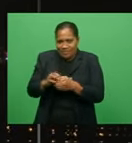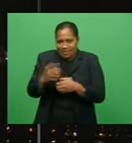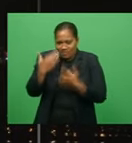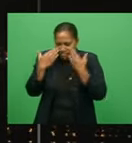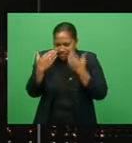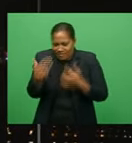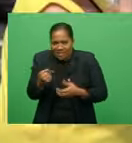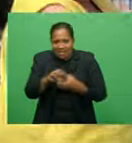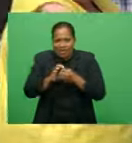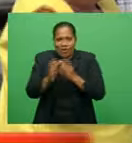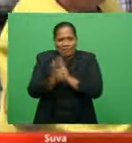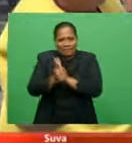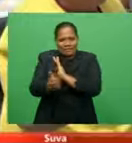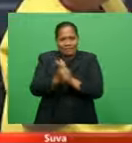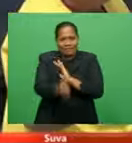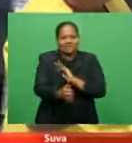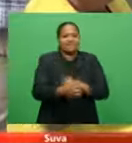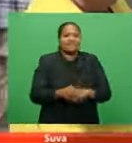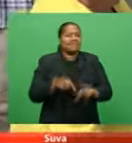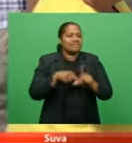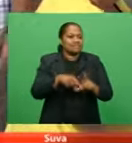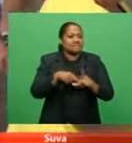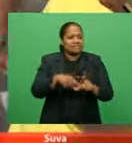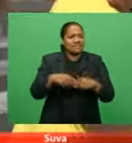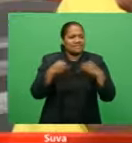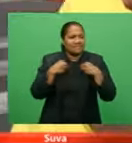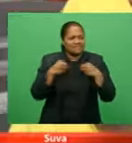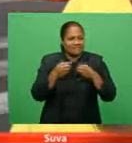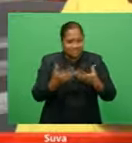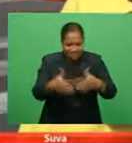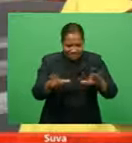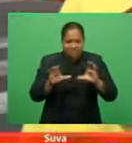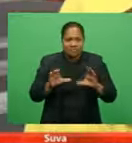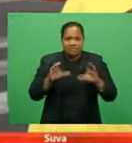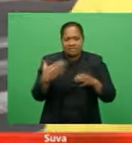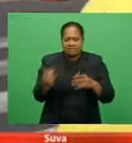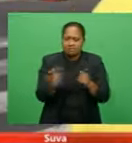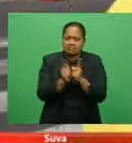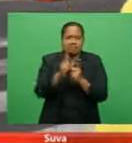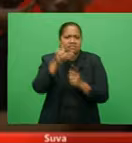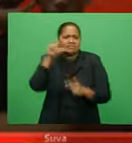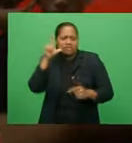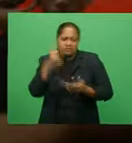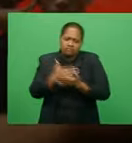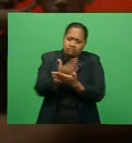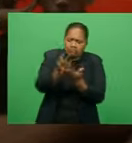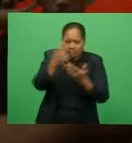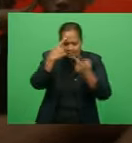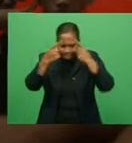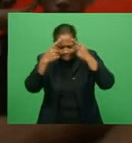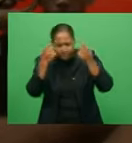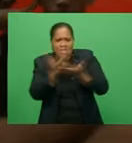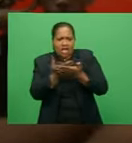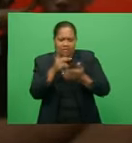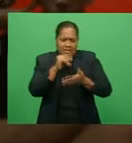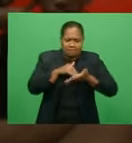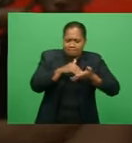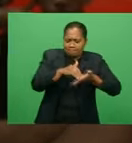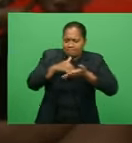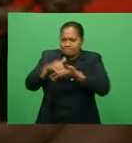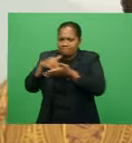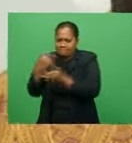reports. The Young Entrepreneurs Council had their meeting yesterday to share ideas on how best they can help each other during this